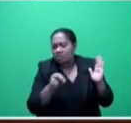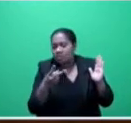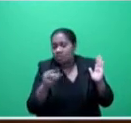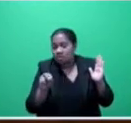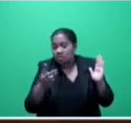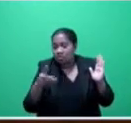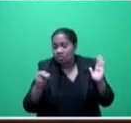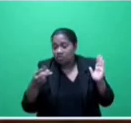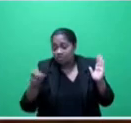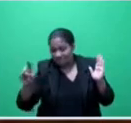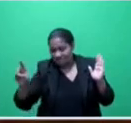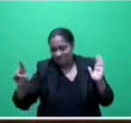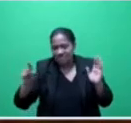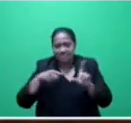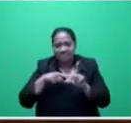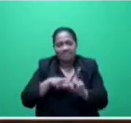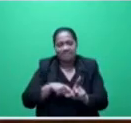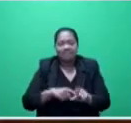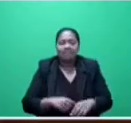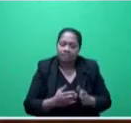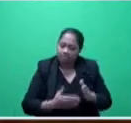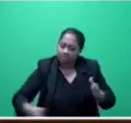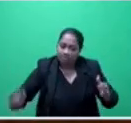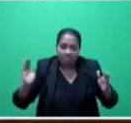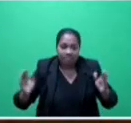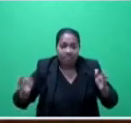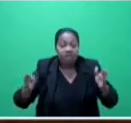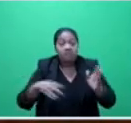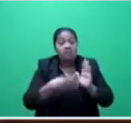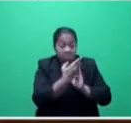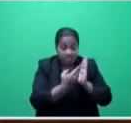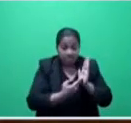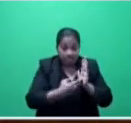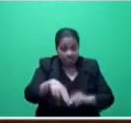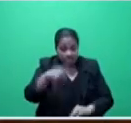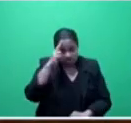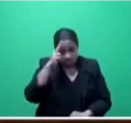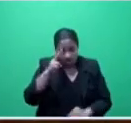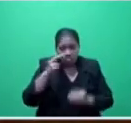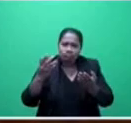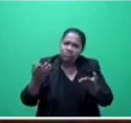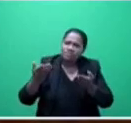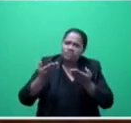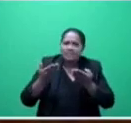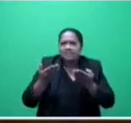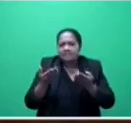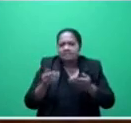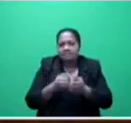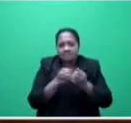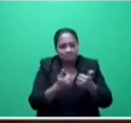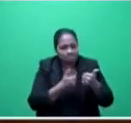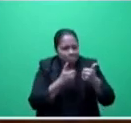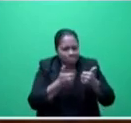2020-21 fiscal year. This budget, Mr. Speaker, will bring about many good